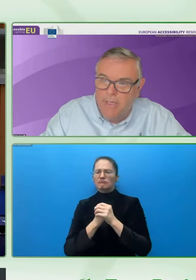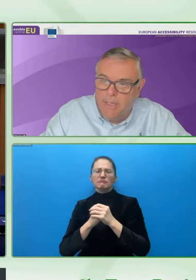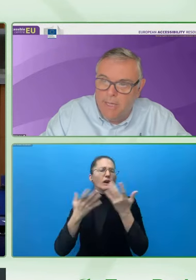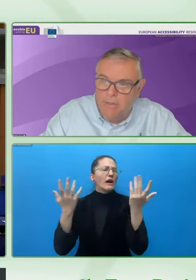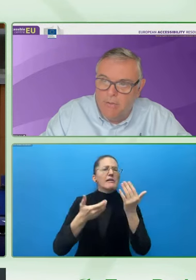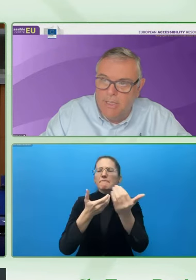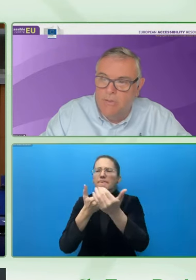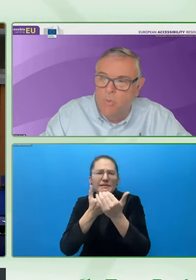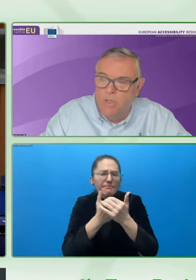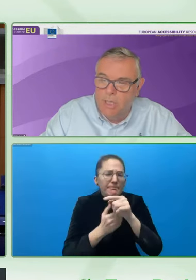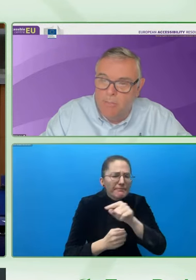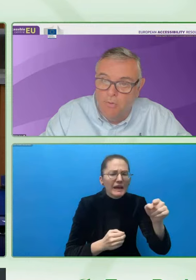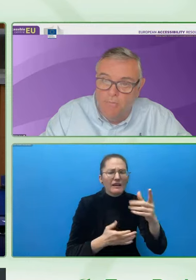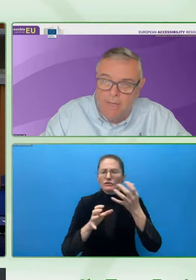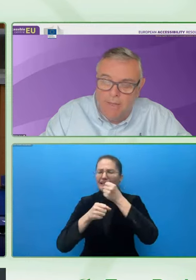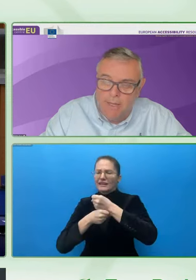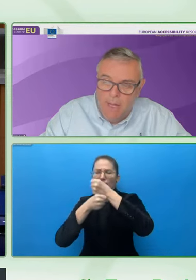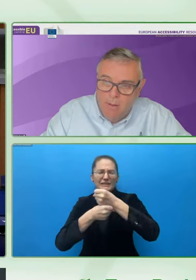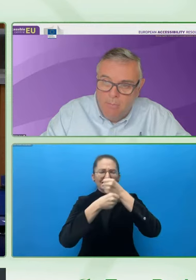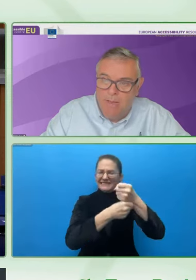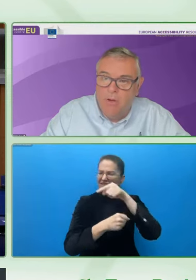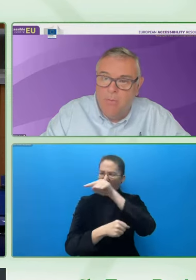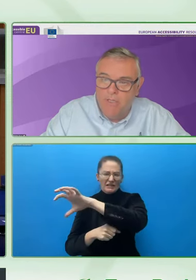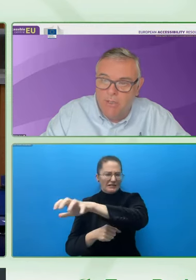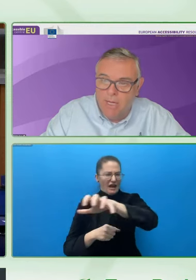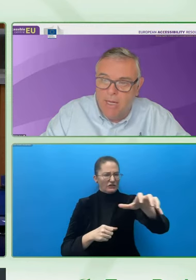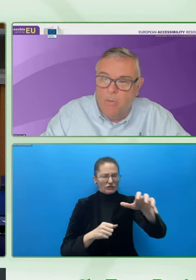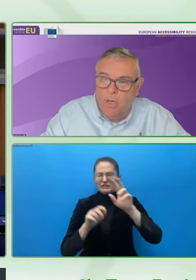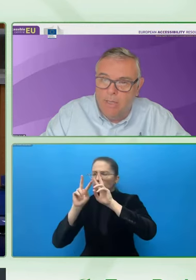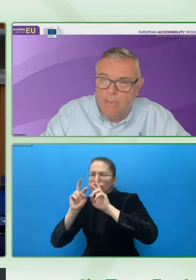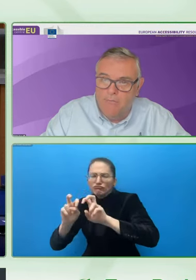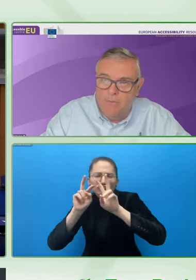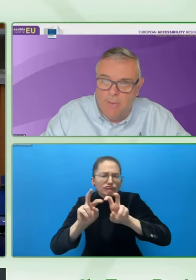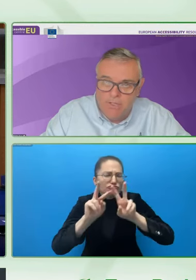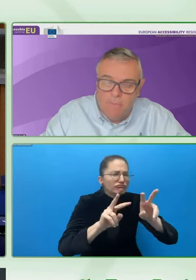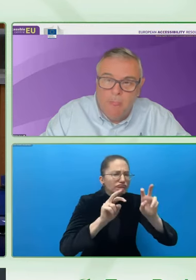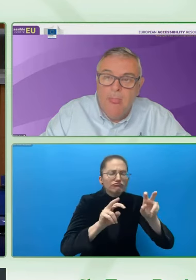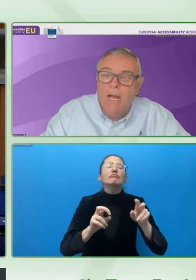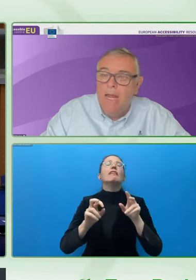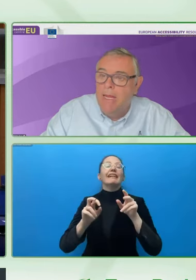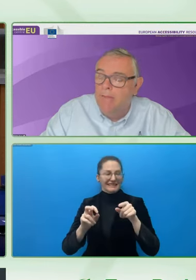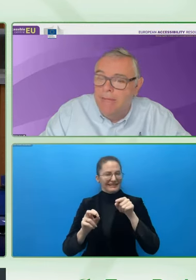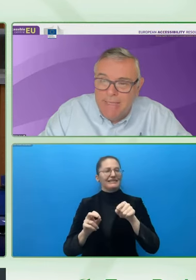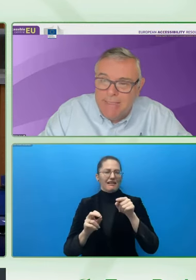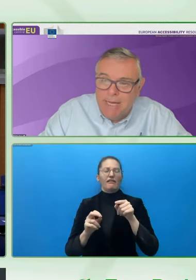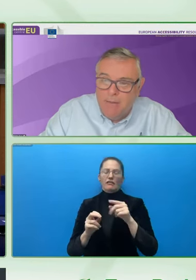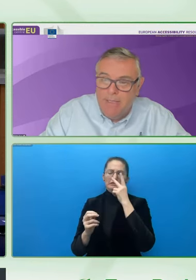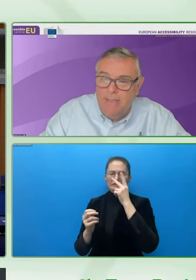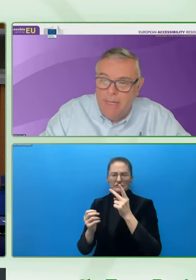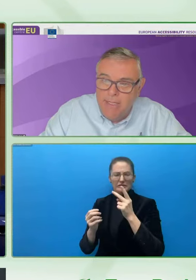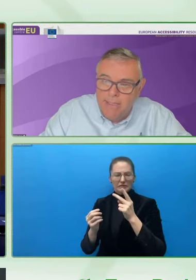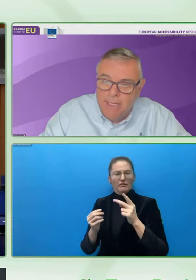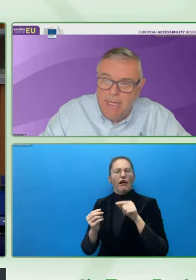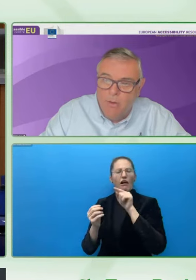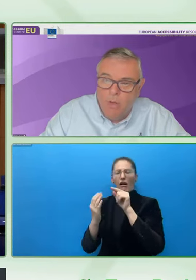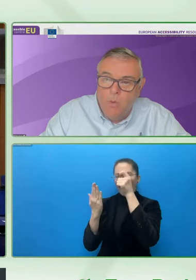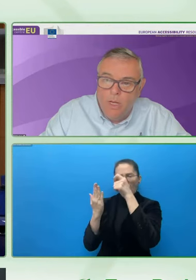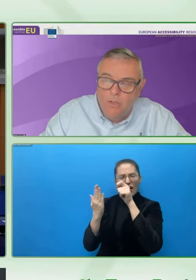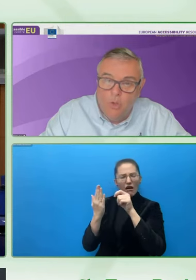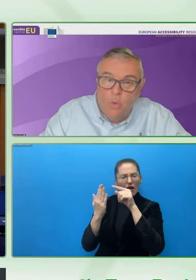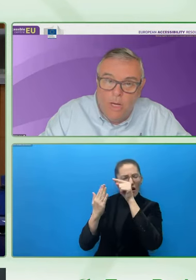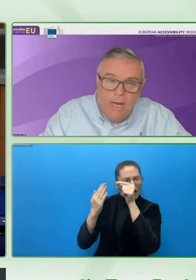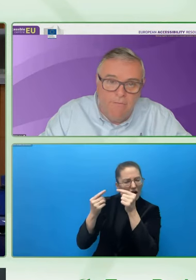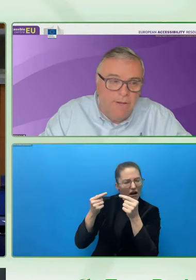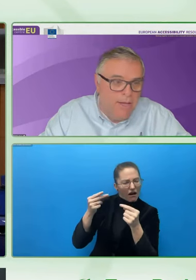of indicators. It was approved by the Commission, and we collect information. In the next coming days,